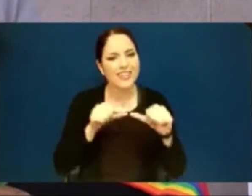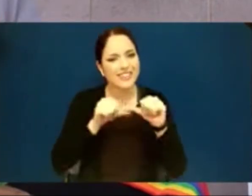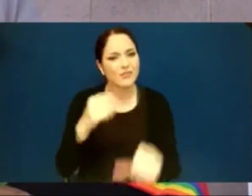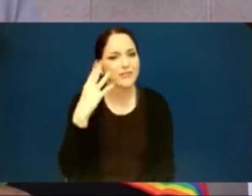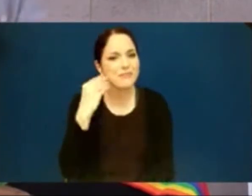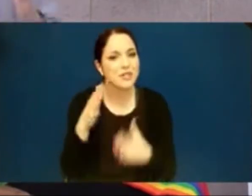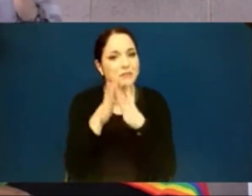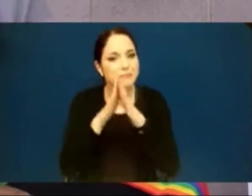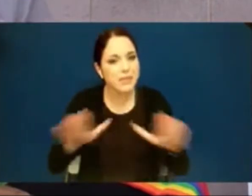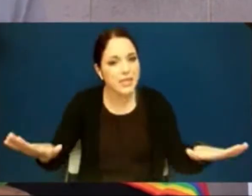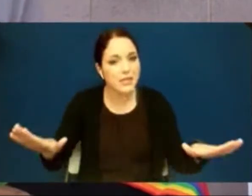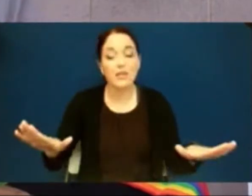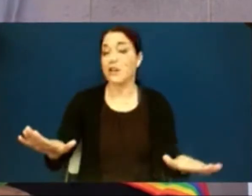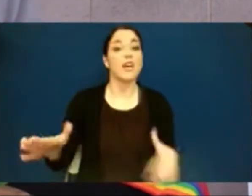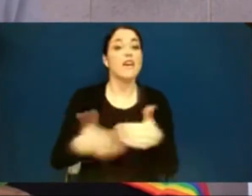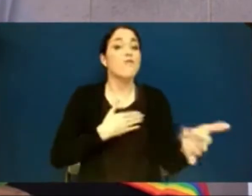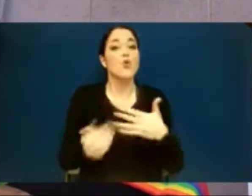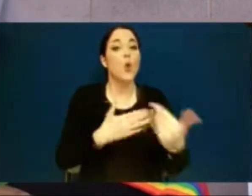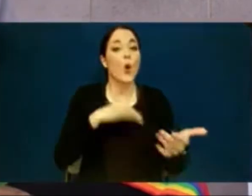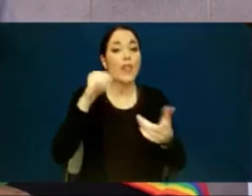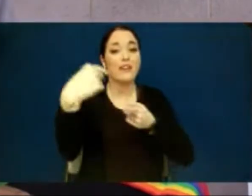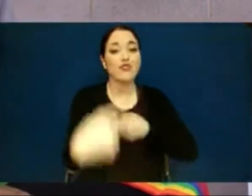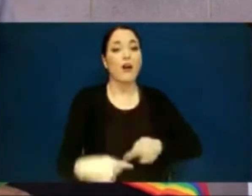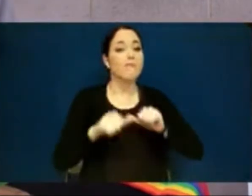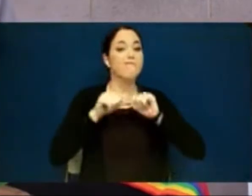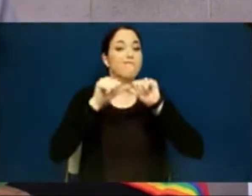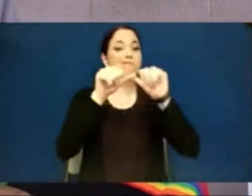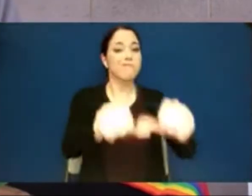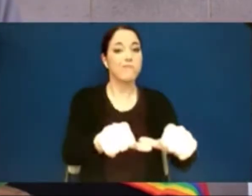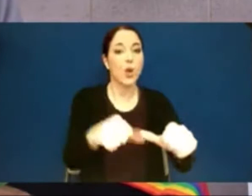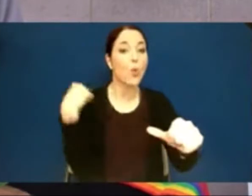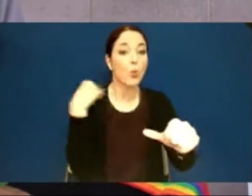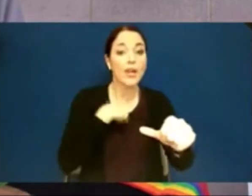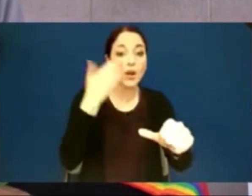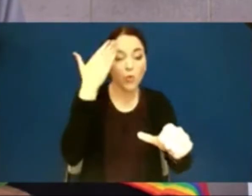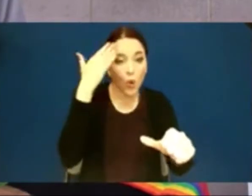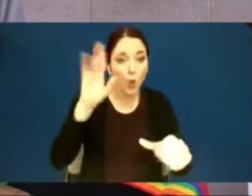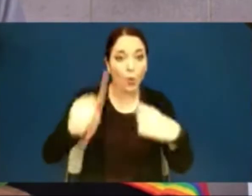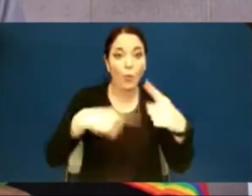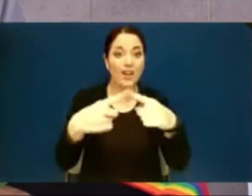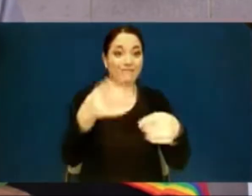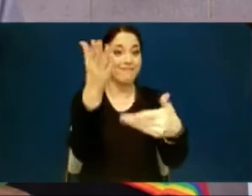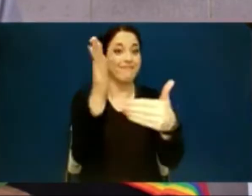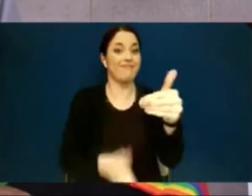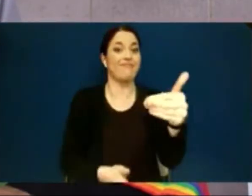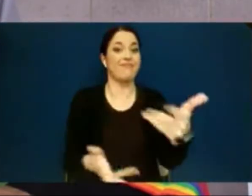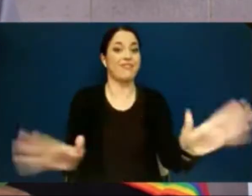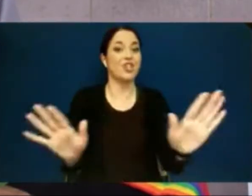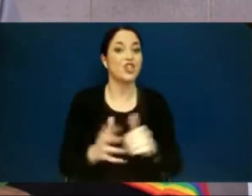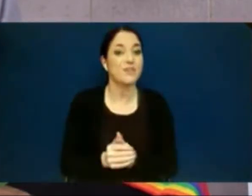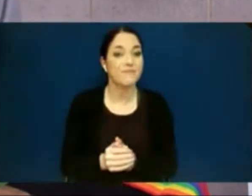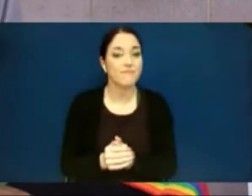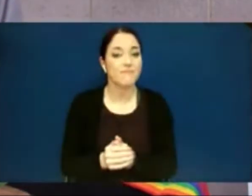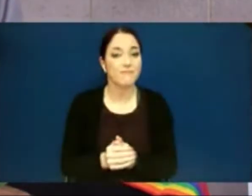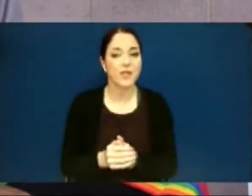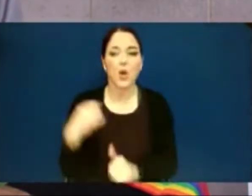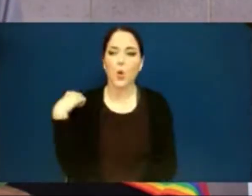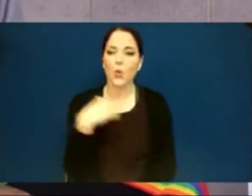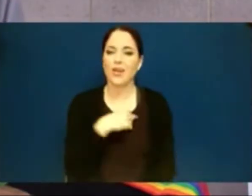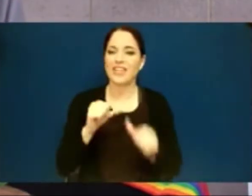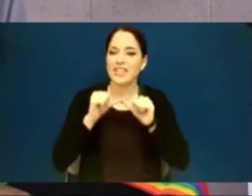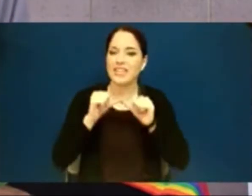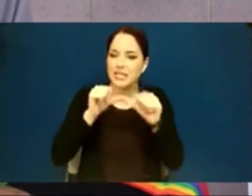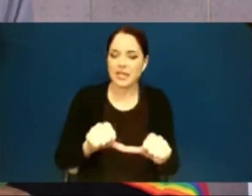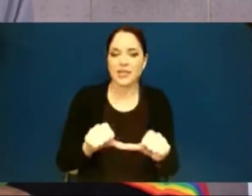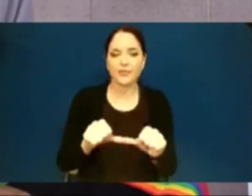us now, and we don't know when they will end. We listen to the still, big voice.